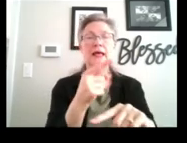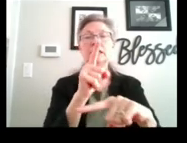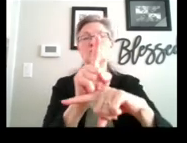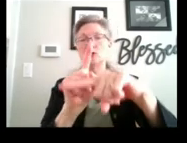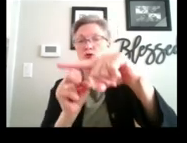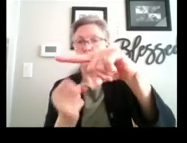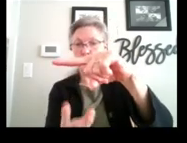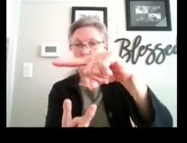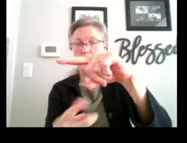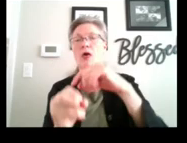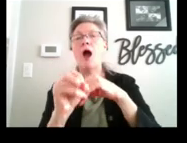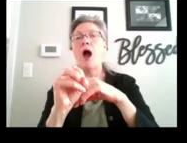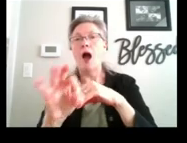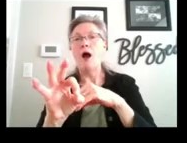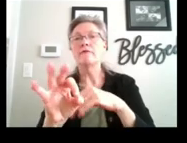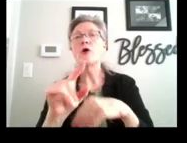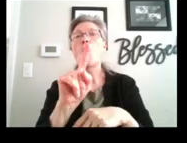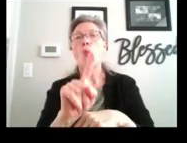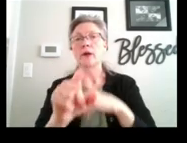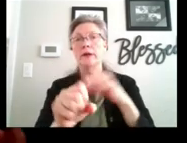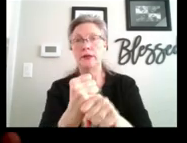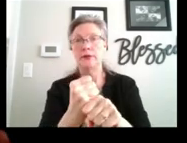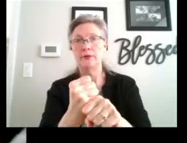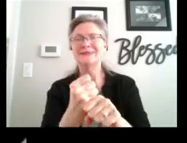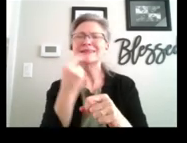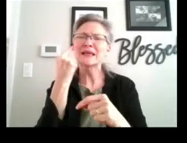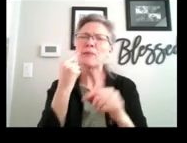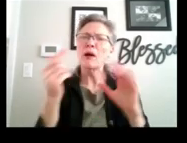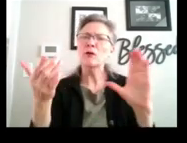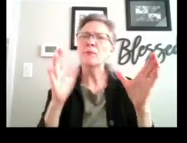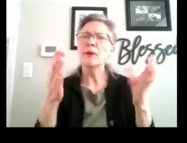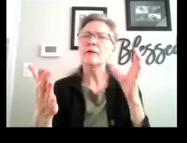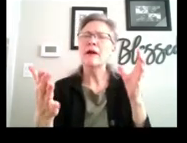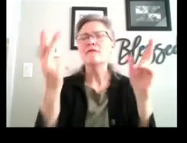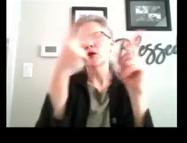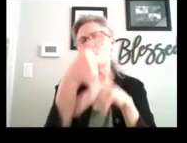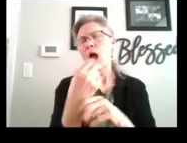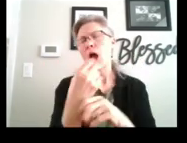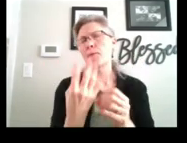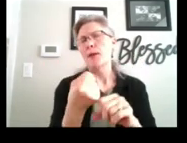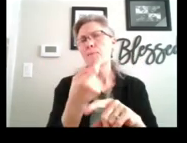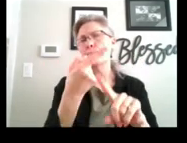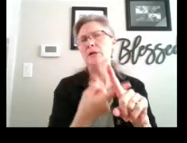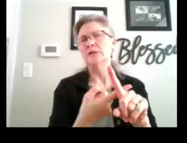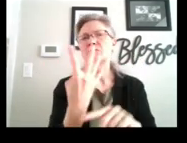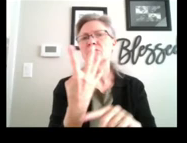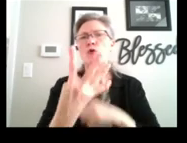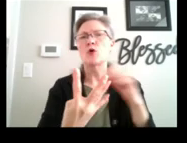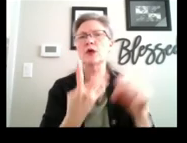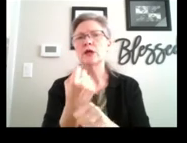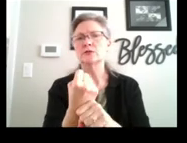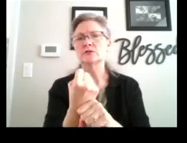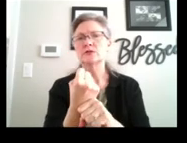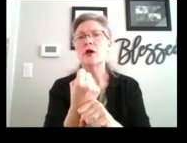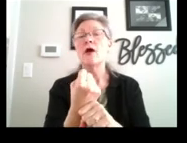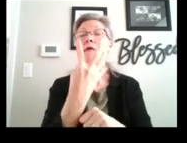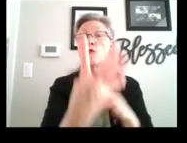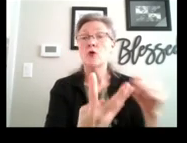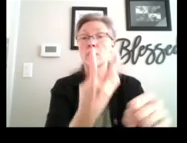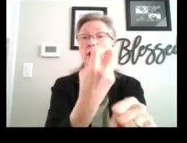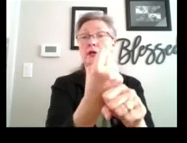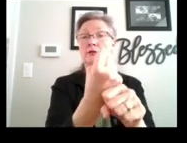year. So let's think about how we could figure out how many months are in 4 years, as this problem asks. This problem says 4 years